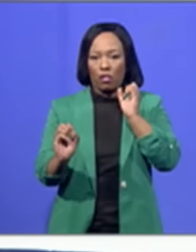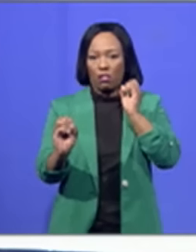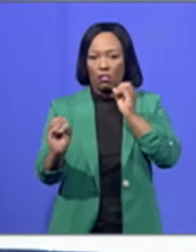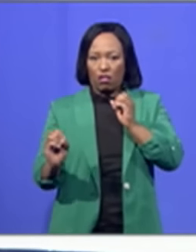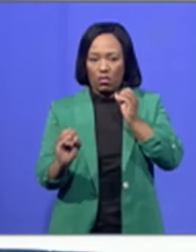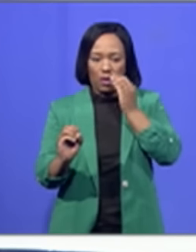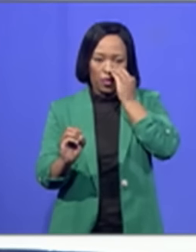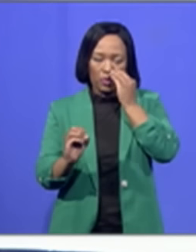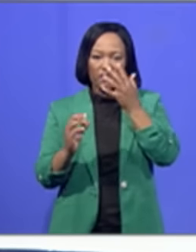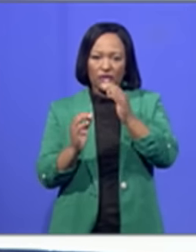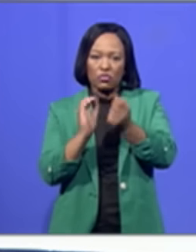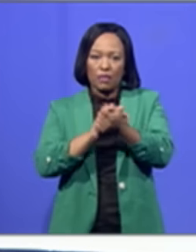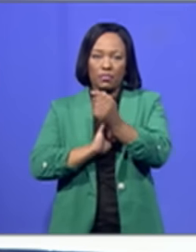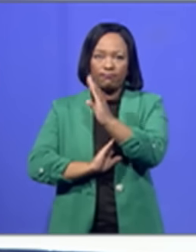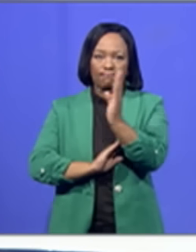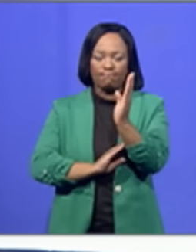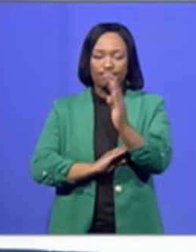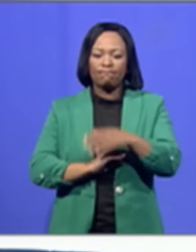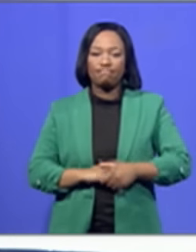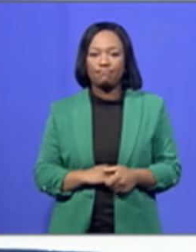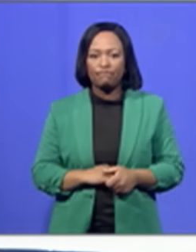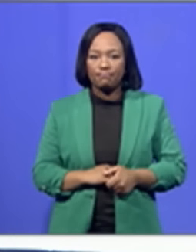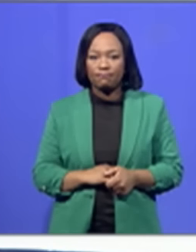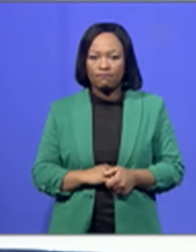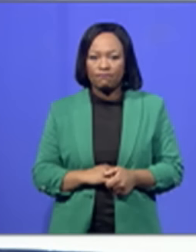lenyetlela tšeo di hlwego di direga.